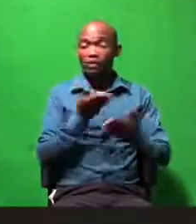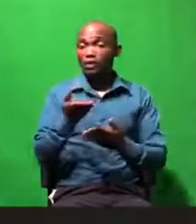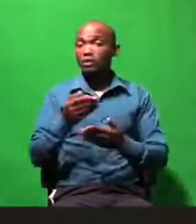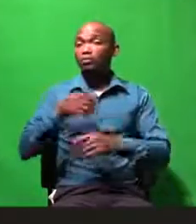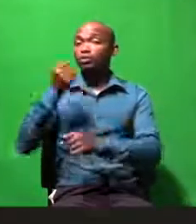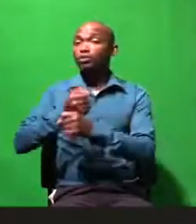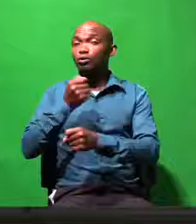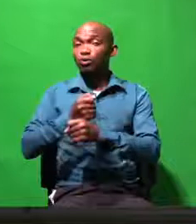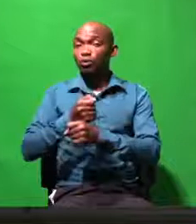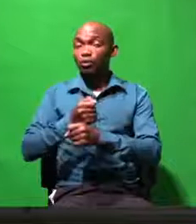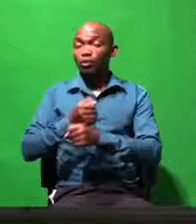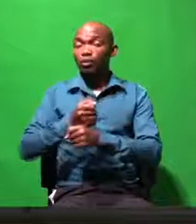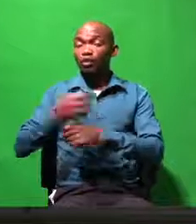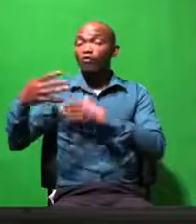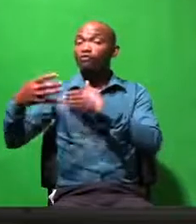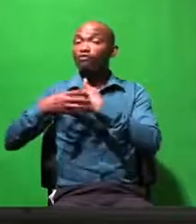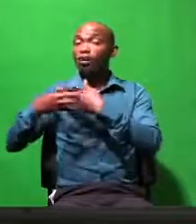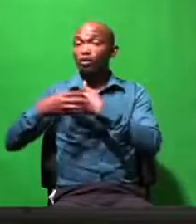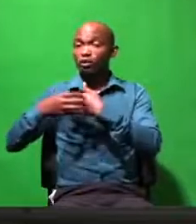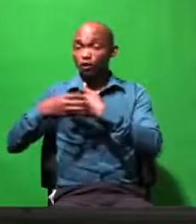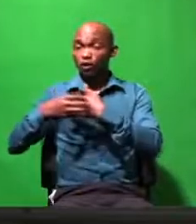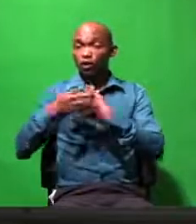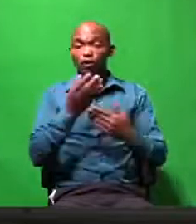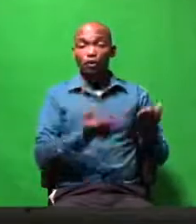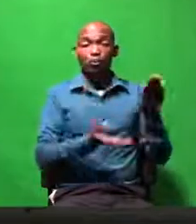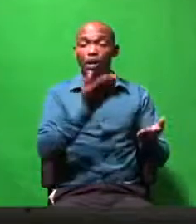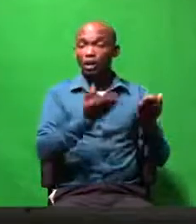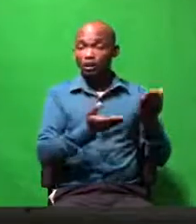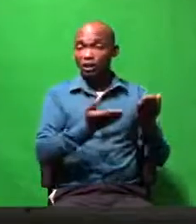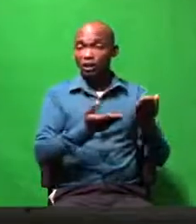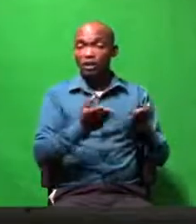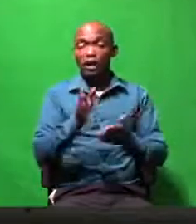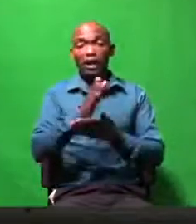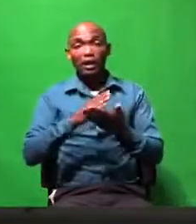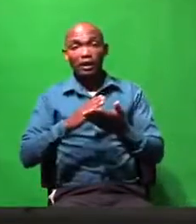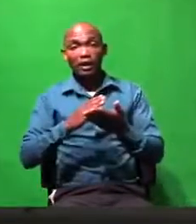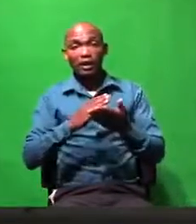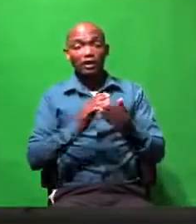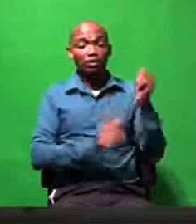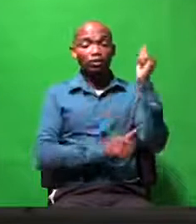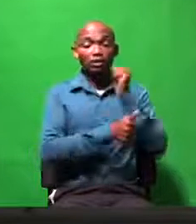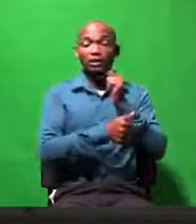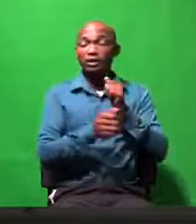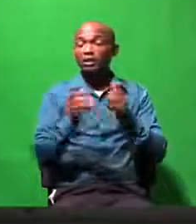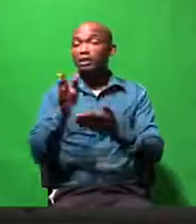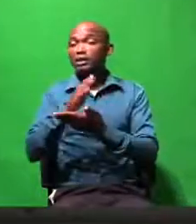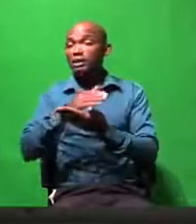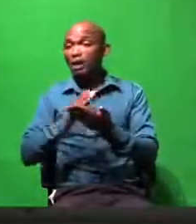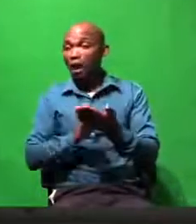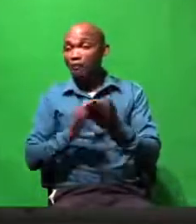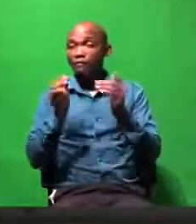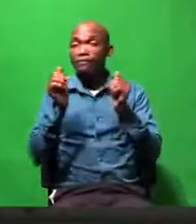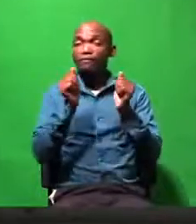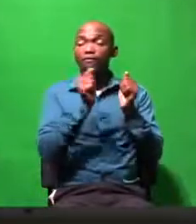a topographical survey to measure distance, to measure the area, and to present some features which needed